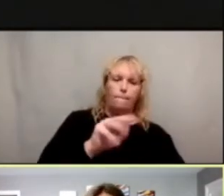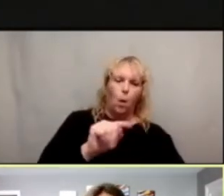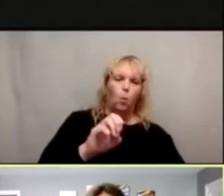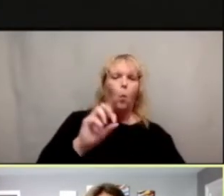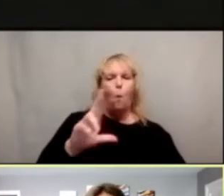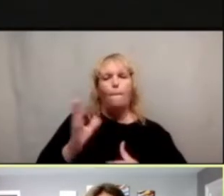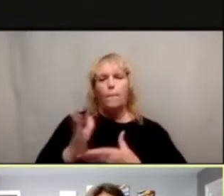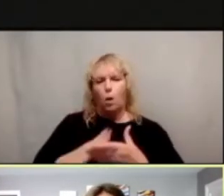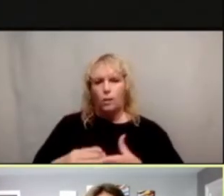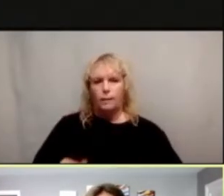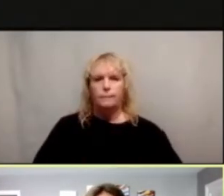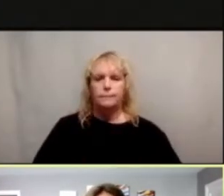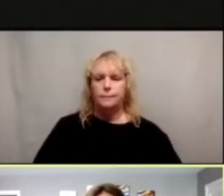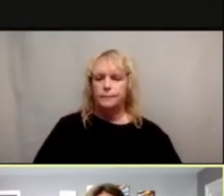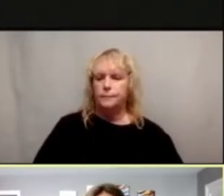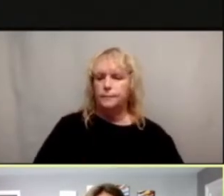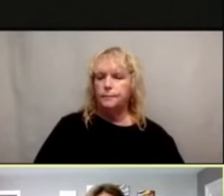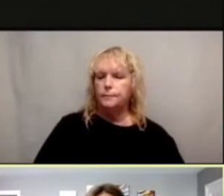please.